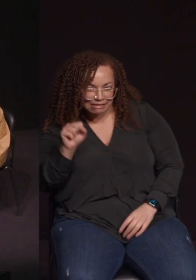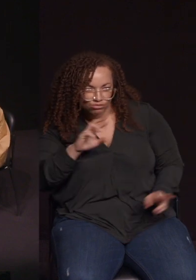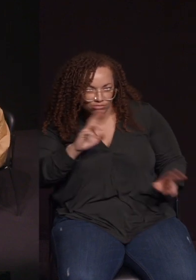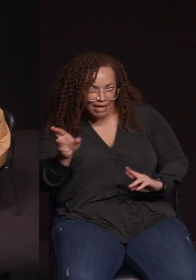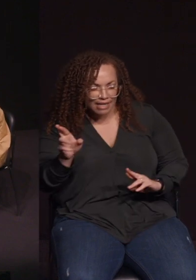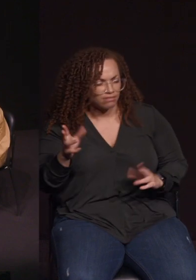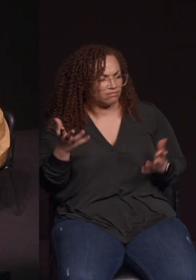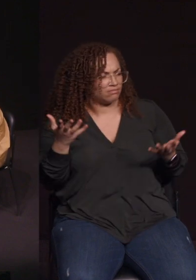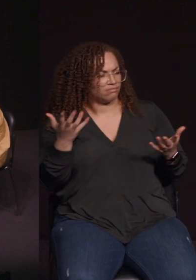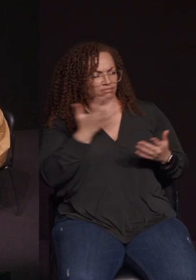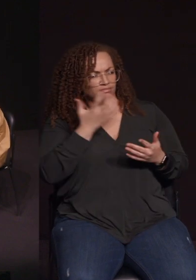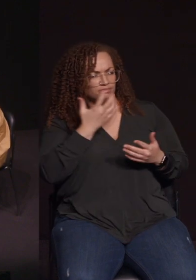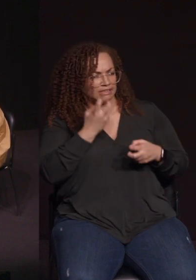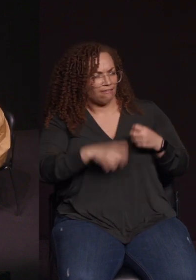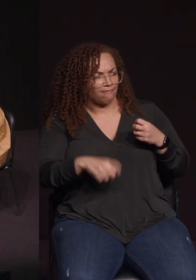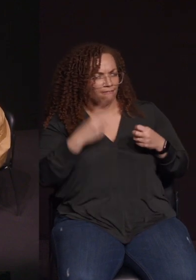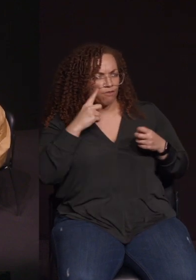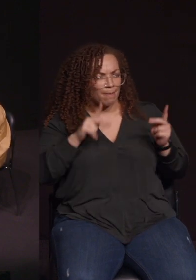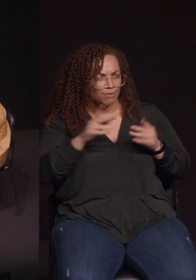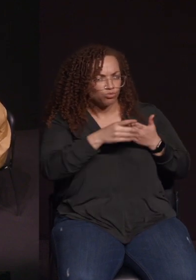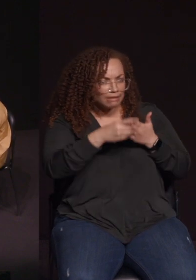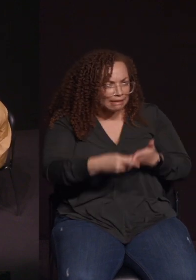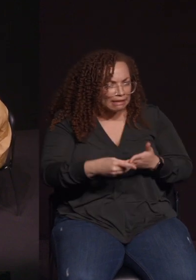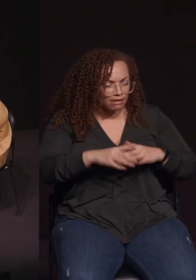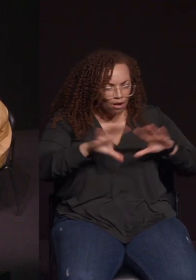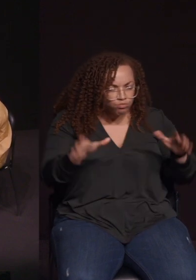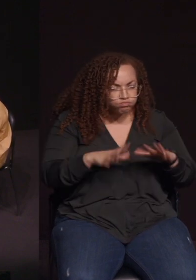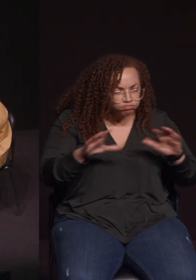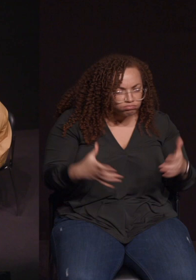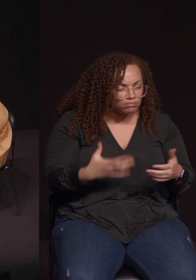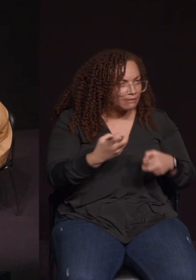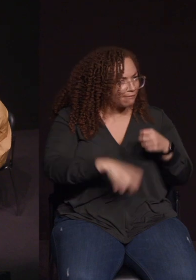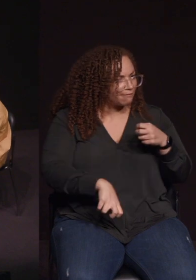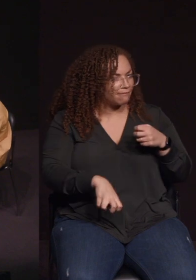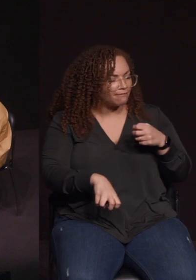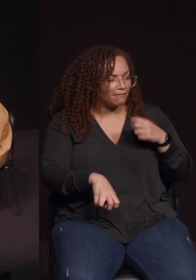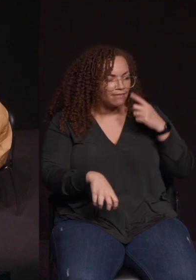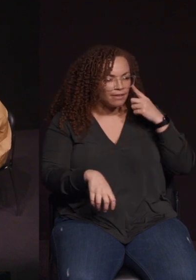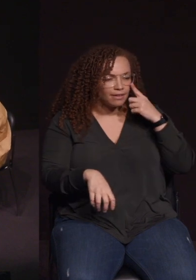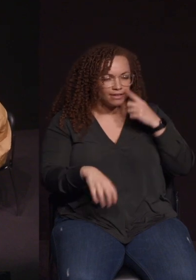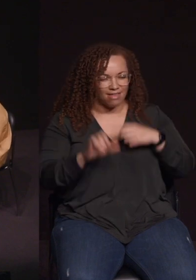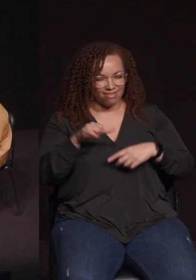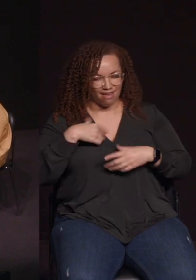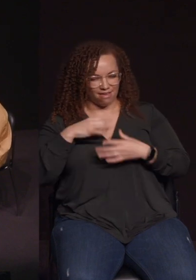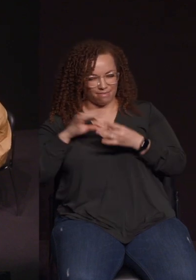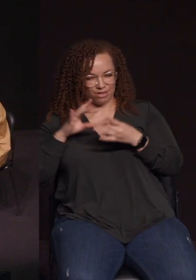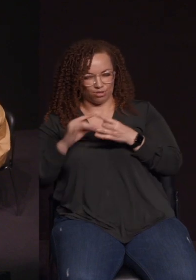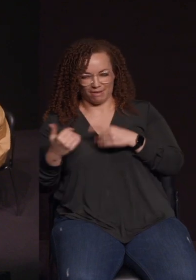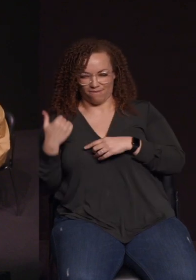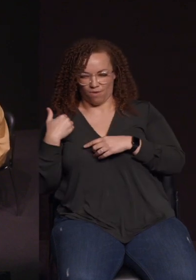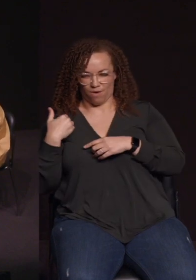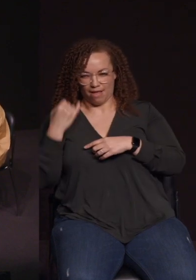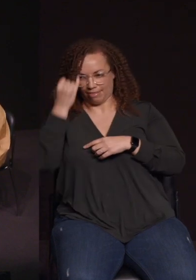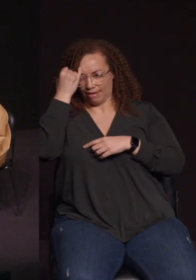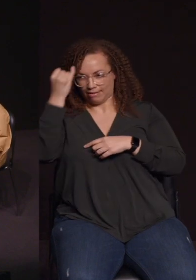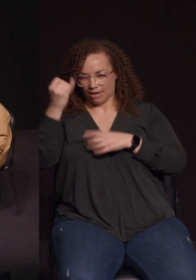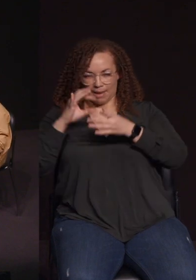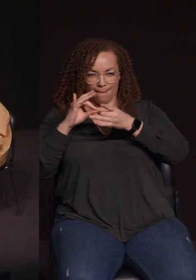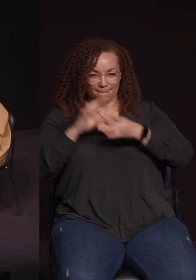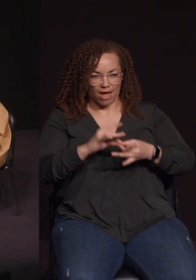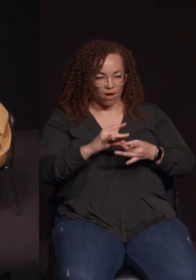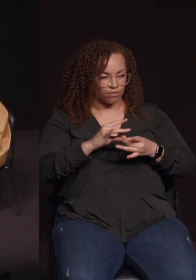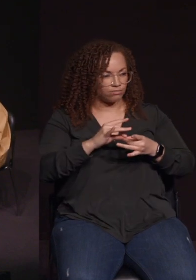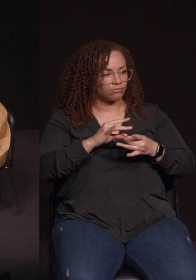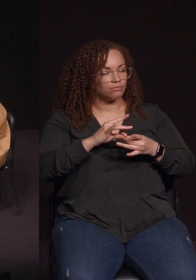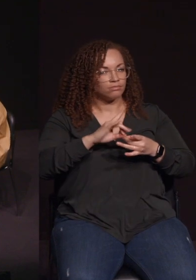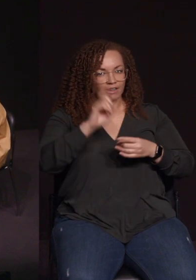in, right? Mm-hmm. And that's getting to some of the things that I was talking about earlier with this idea around infrastructural violence, right? You can,